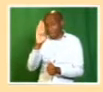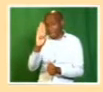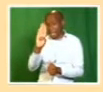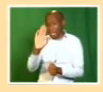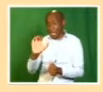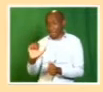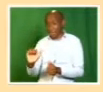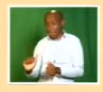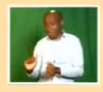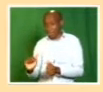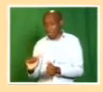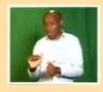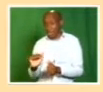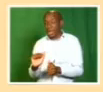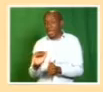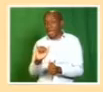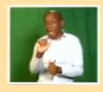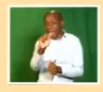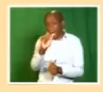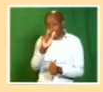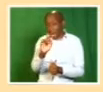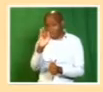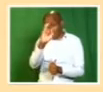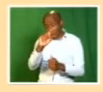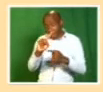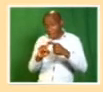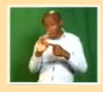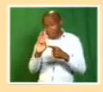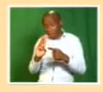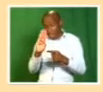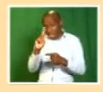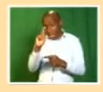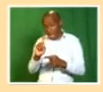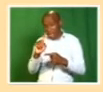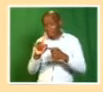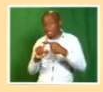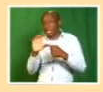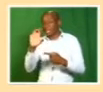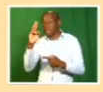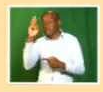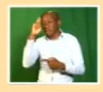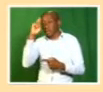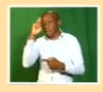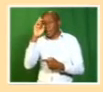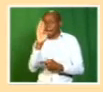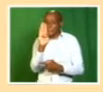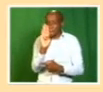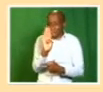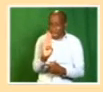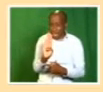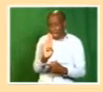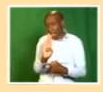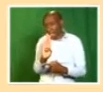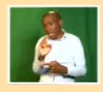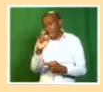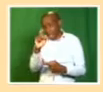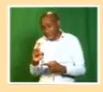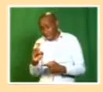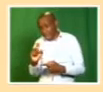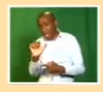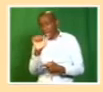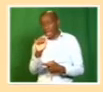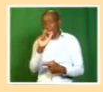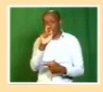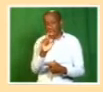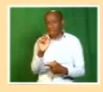form, ax squared plus bx plus c. So b and the a, b coefficient of x, a